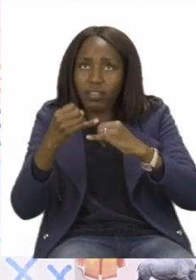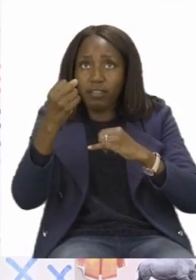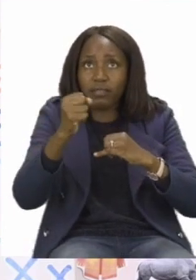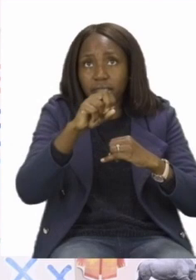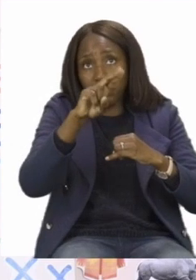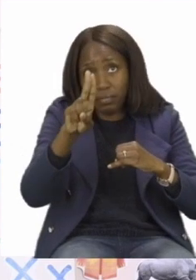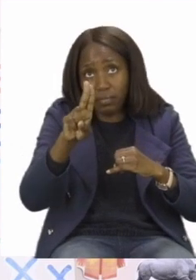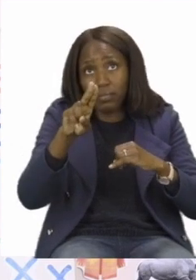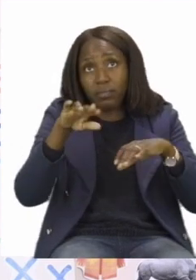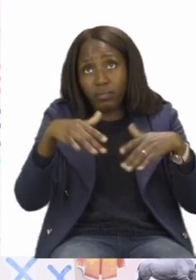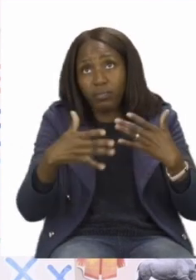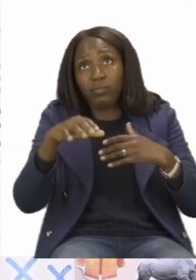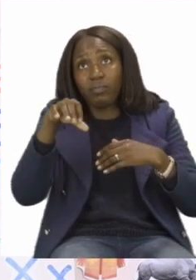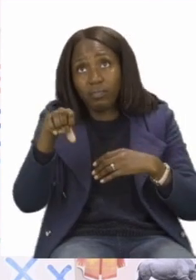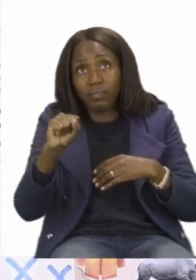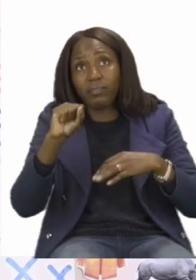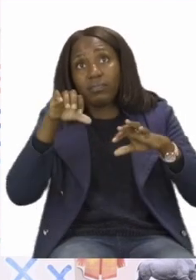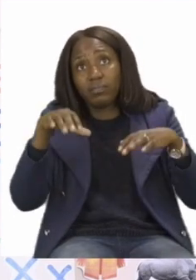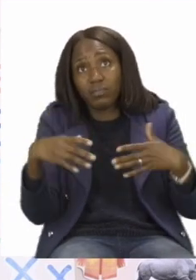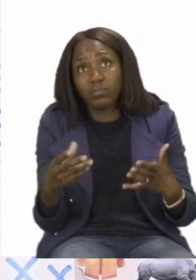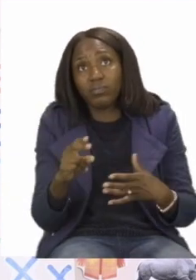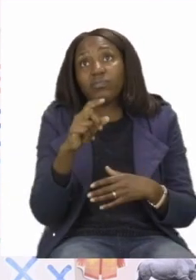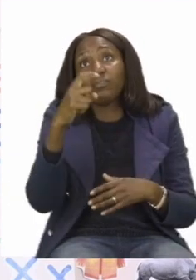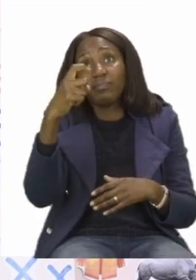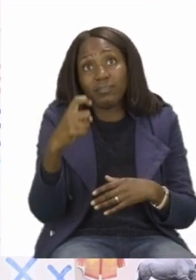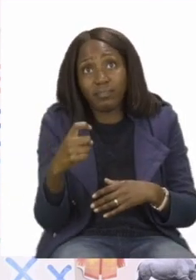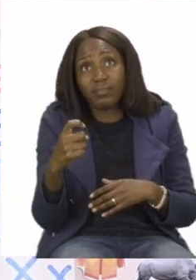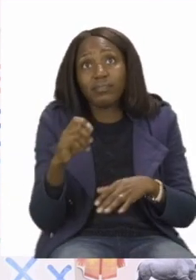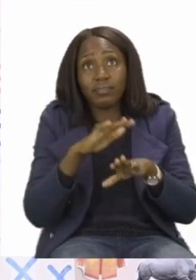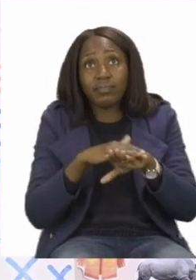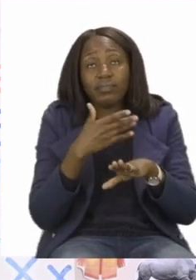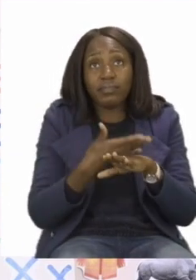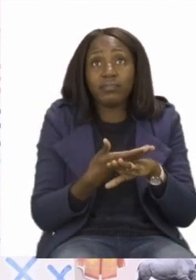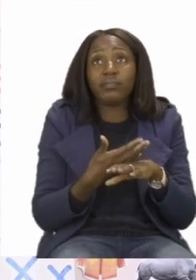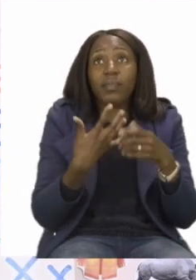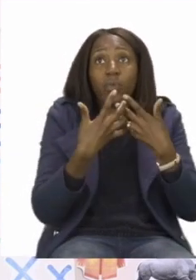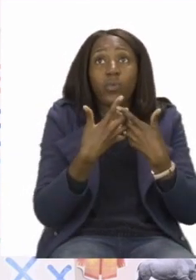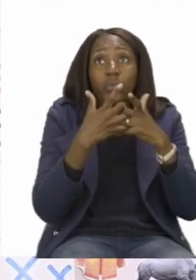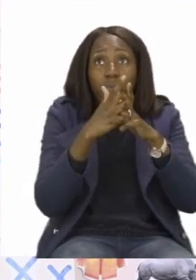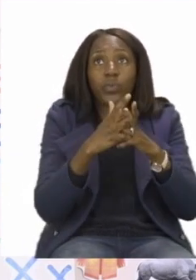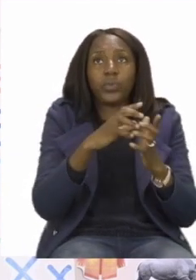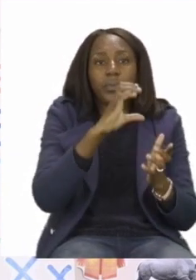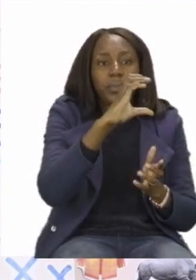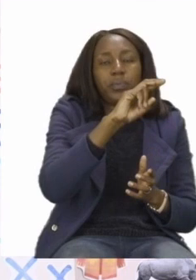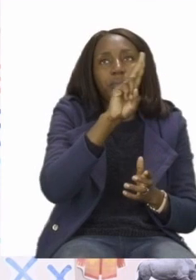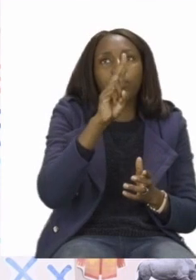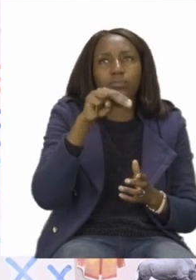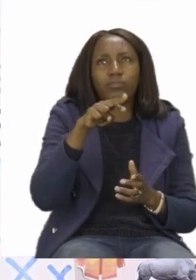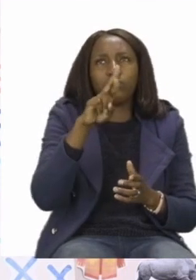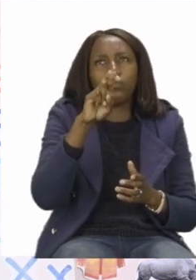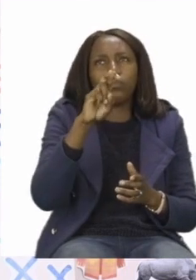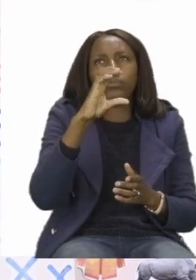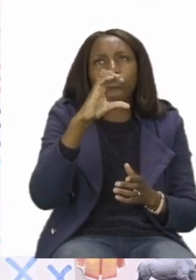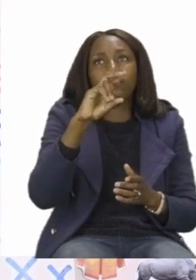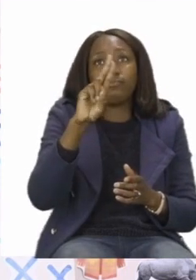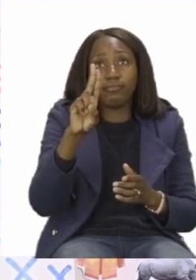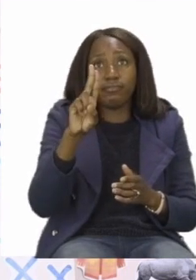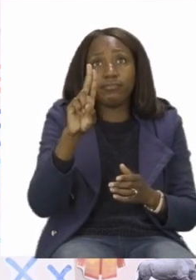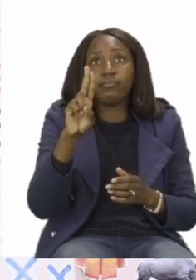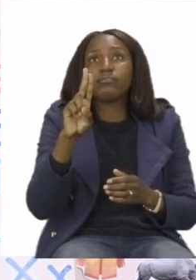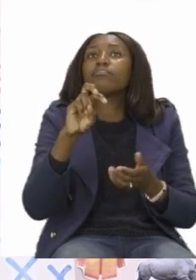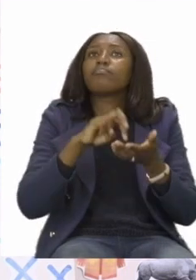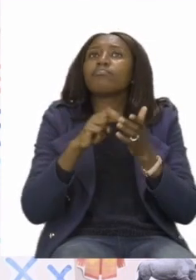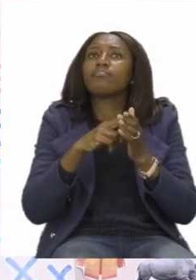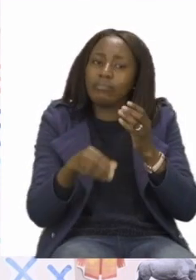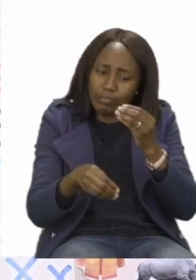H, like the word churches, then you change it to churches